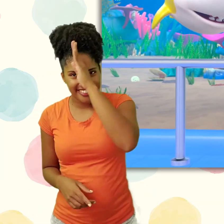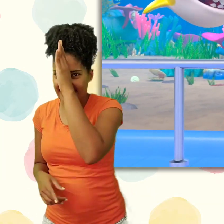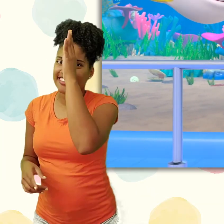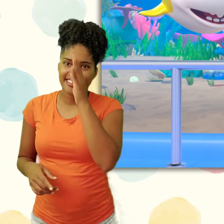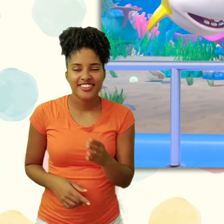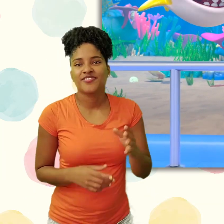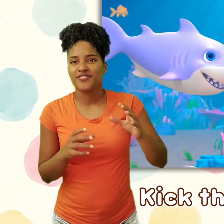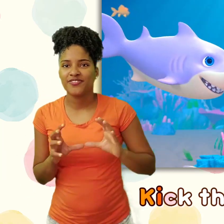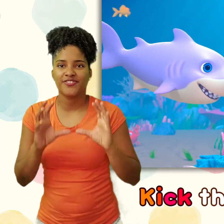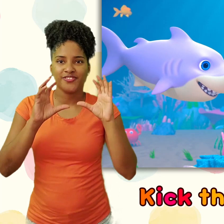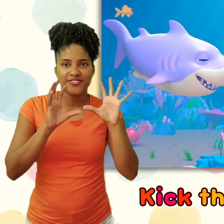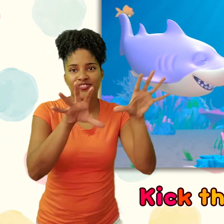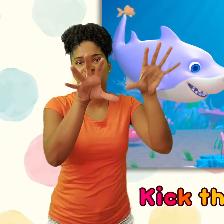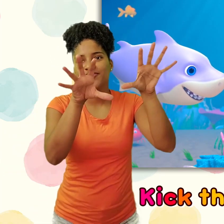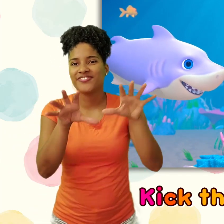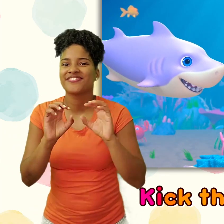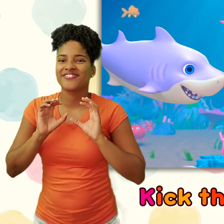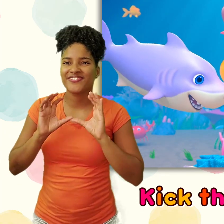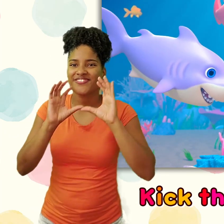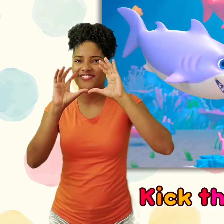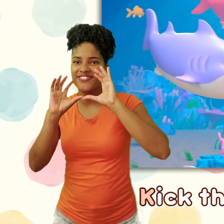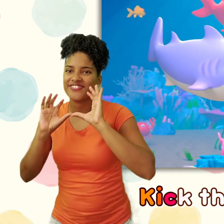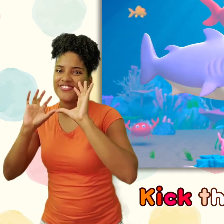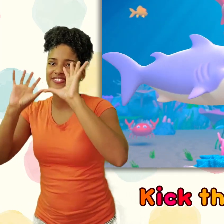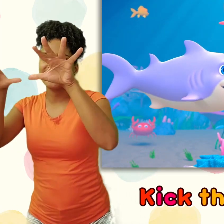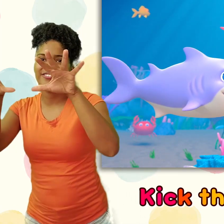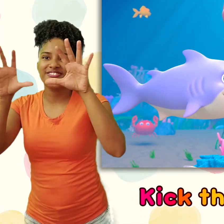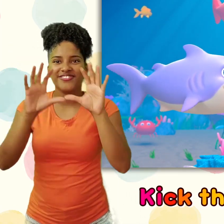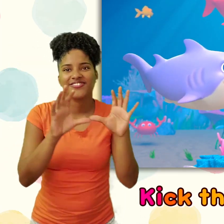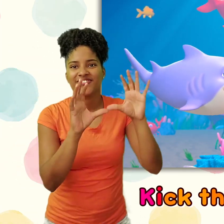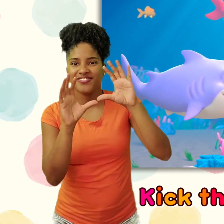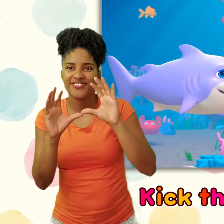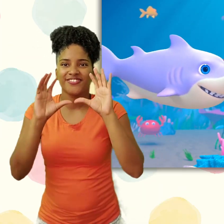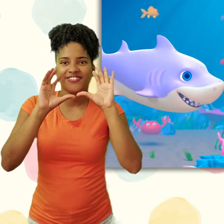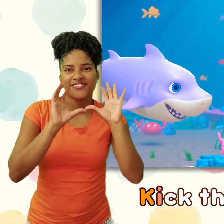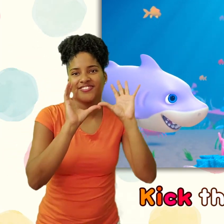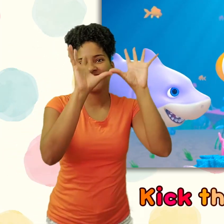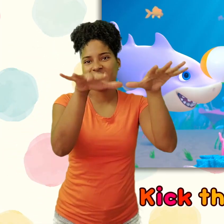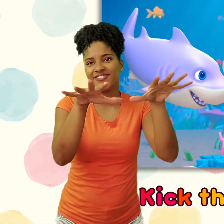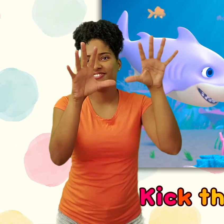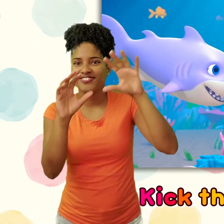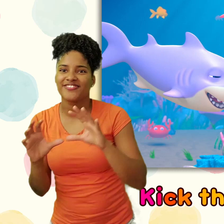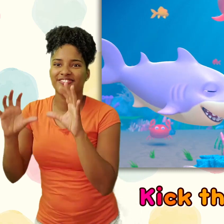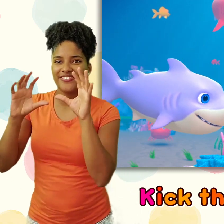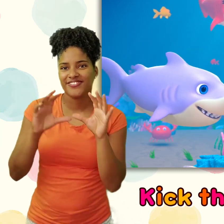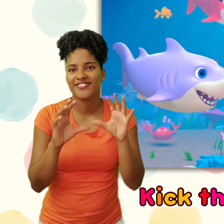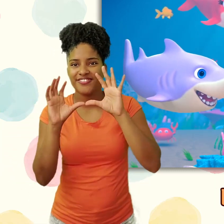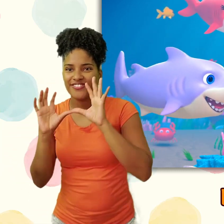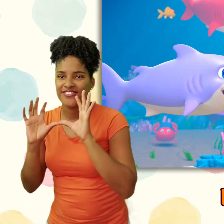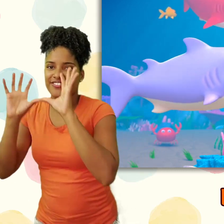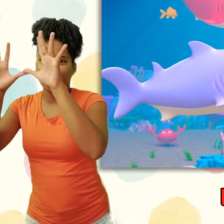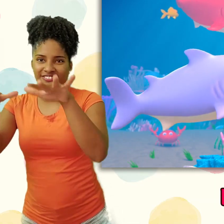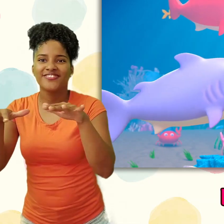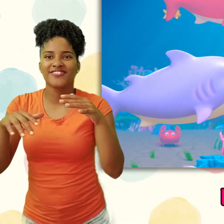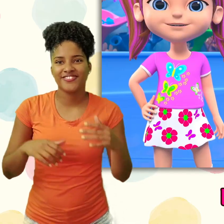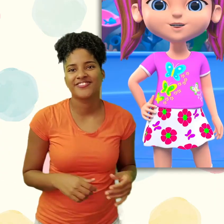shark. Kick the ball, do-do-do-do. Kick the ball, do-do-do-do. Kick the ball, do-do-do-do.